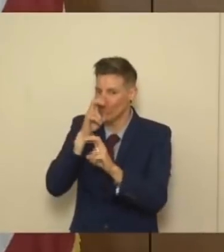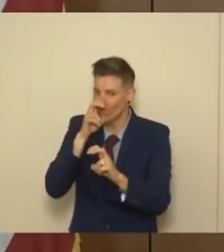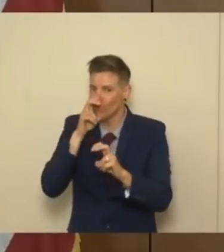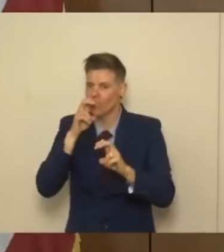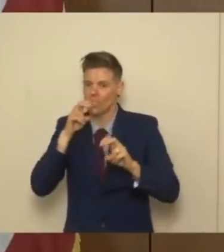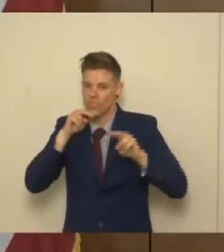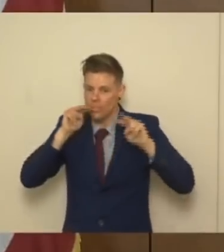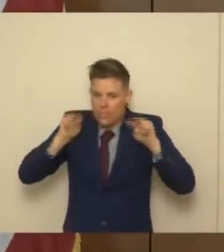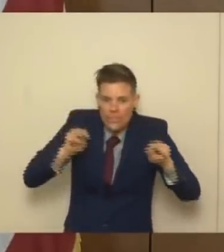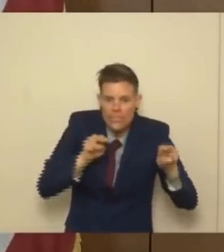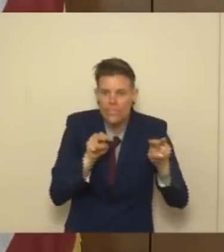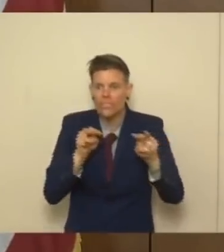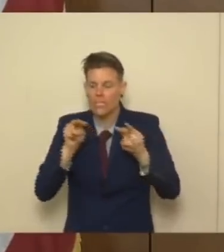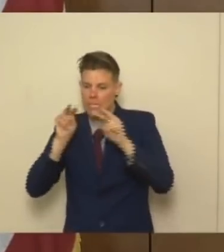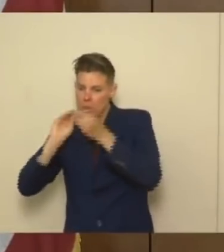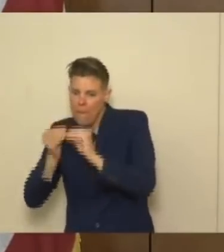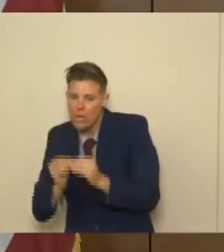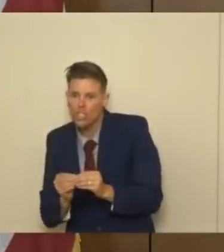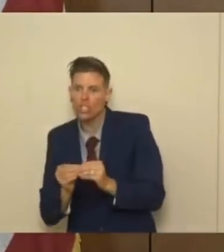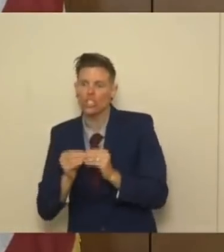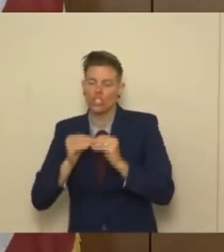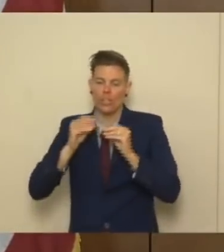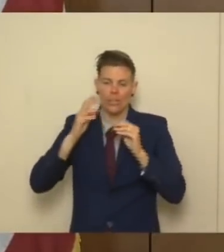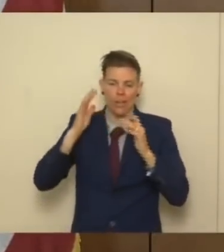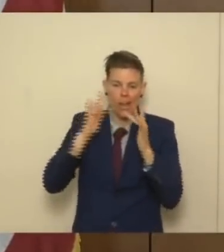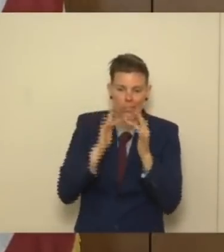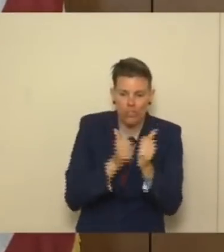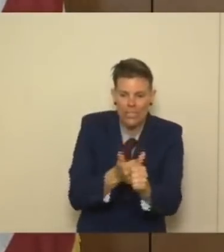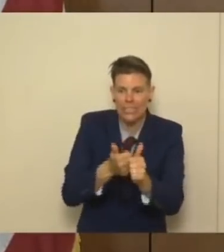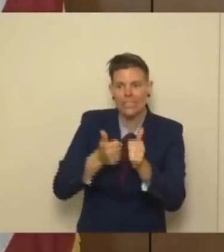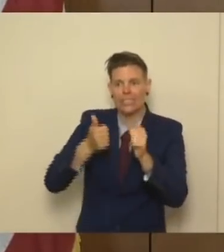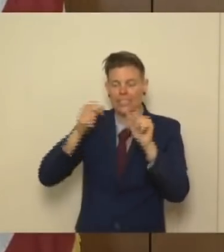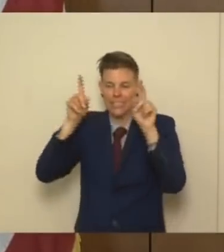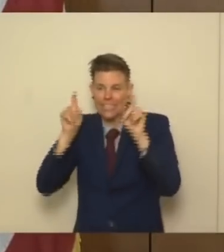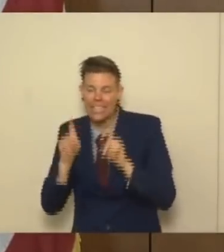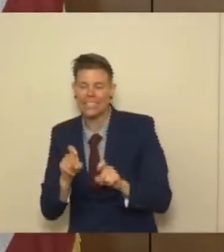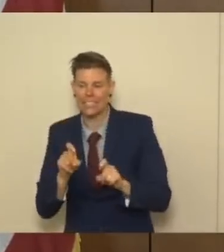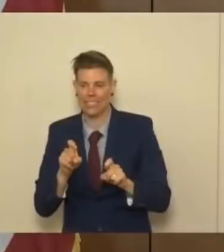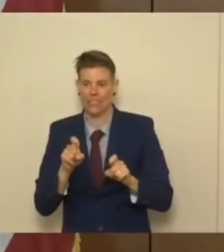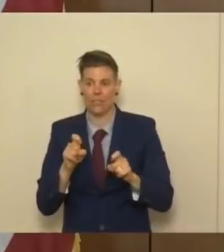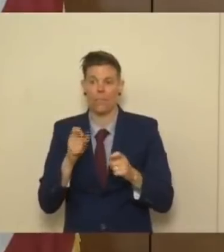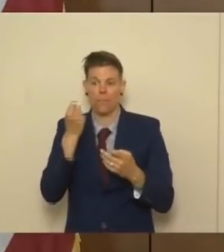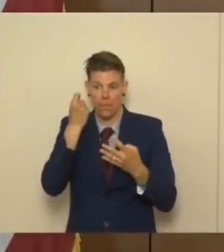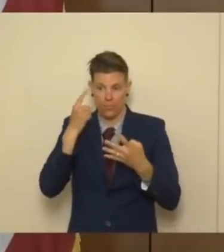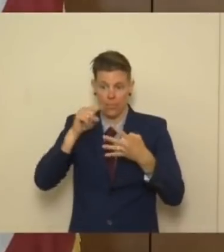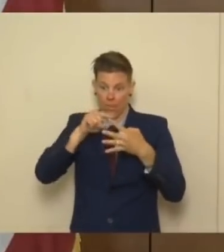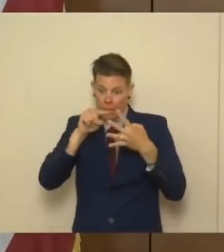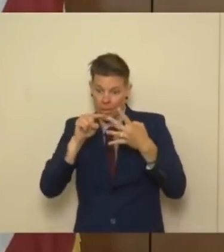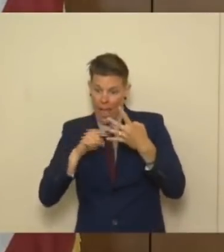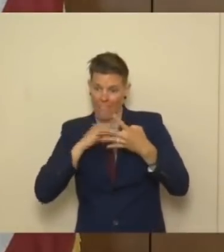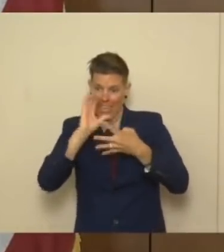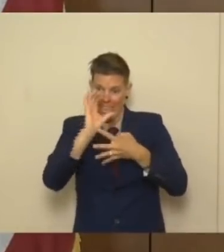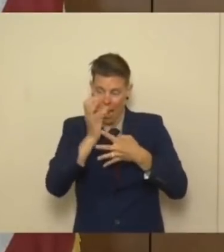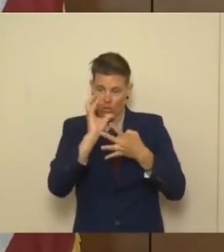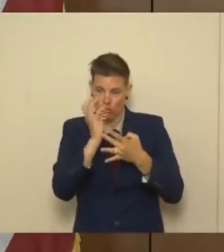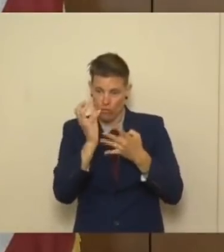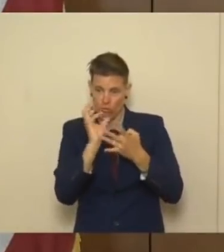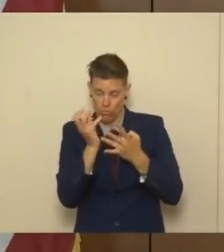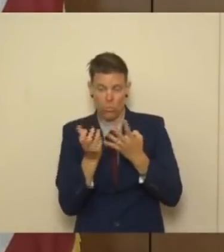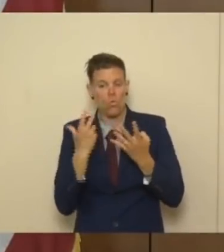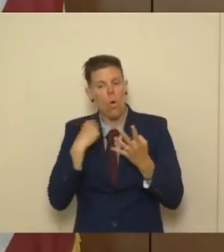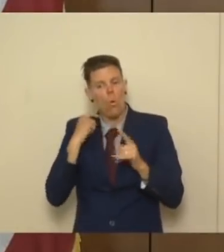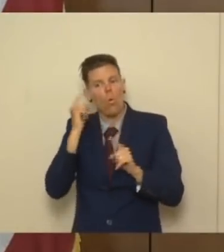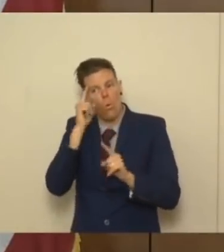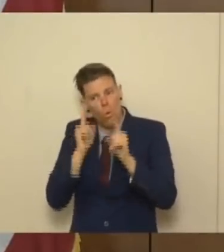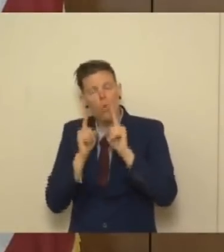of the categories, inside the categories, is meeting what we know in terms of the data and making sure that